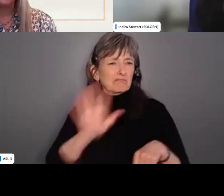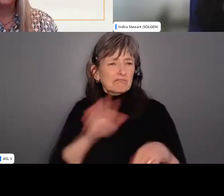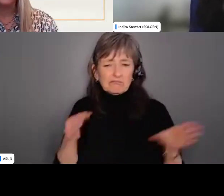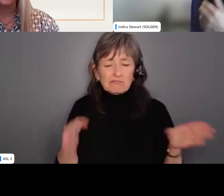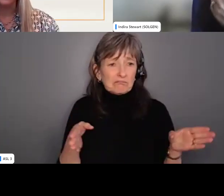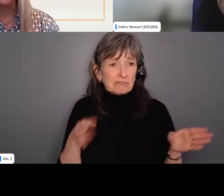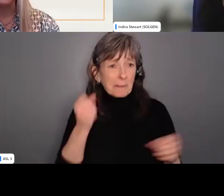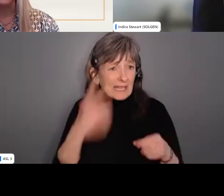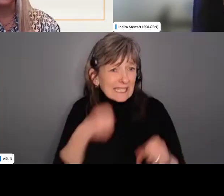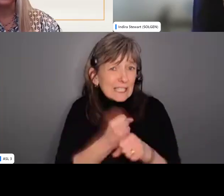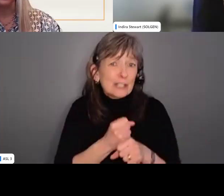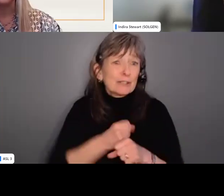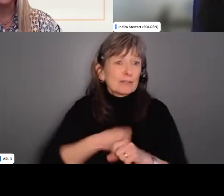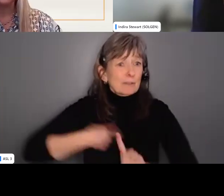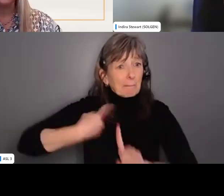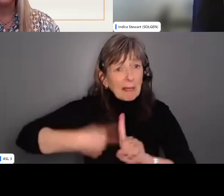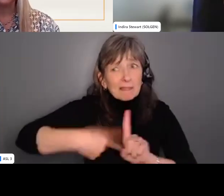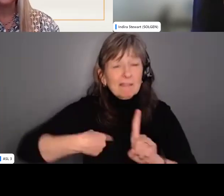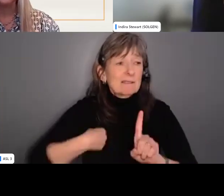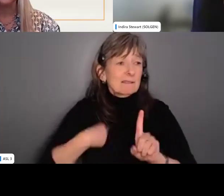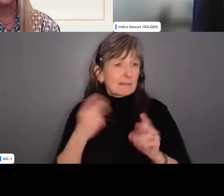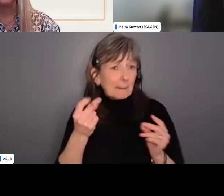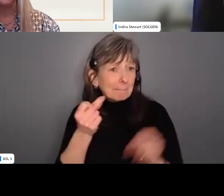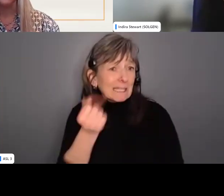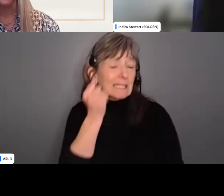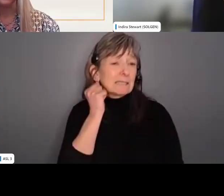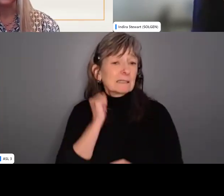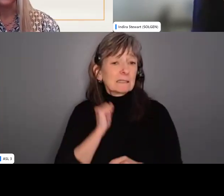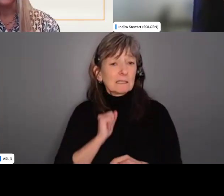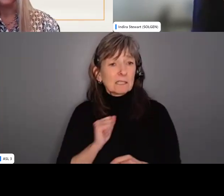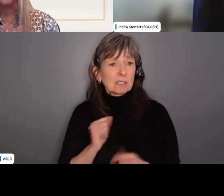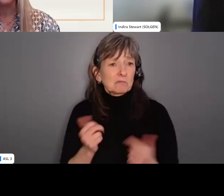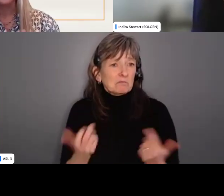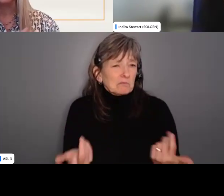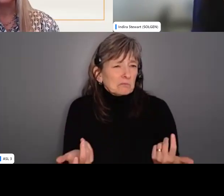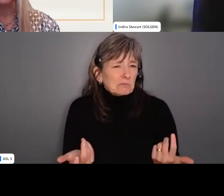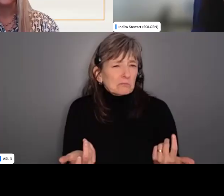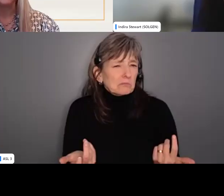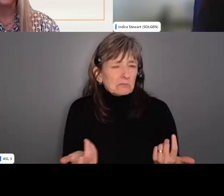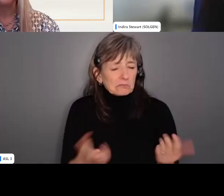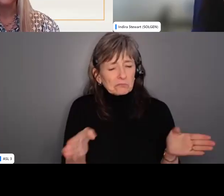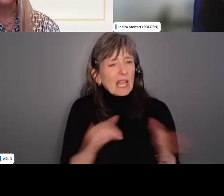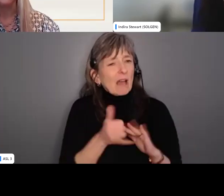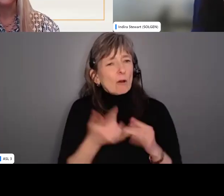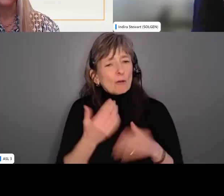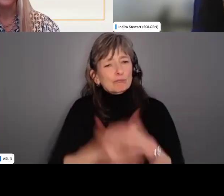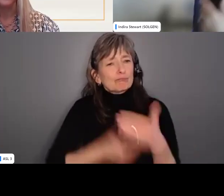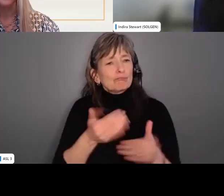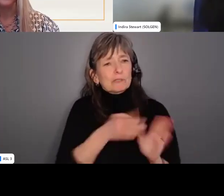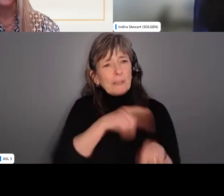years? Is it months? Is it an immediate that it's going to be referred to you for review, or what's that time